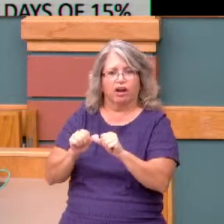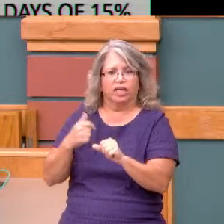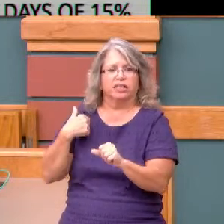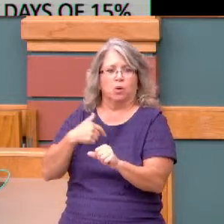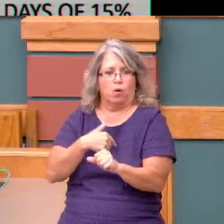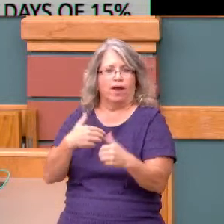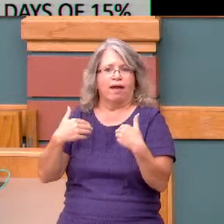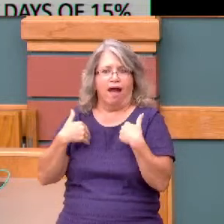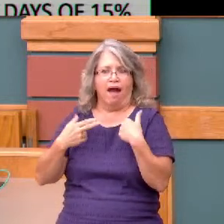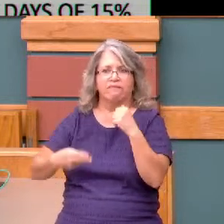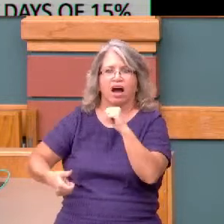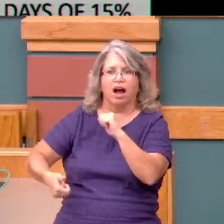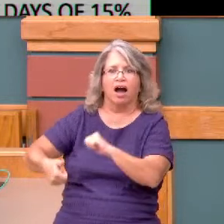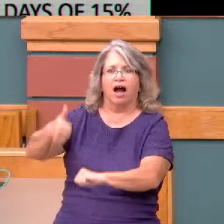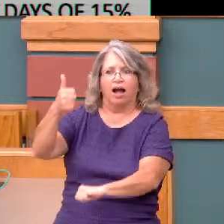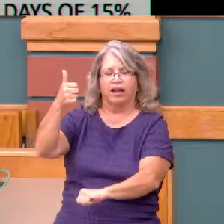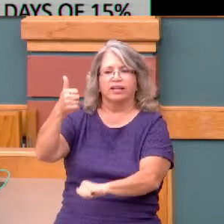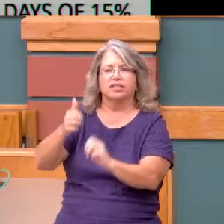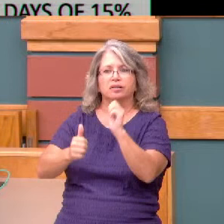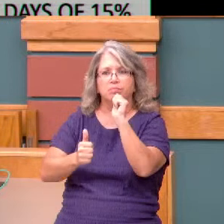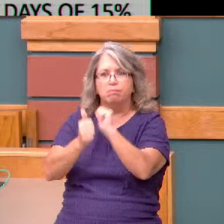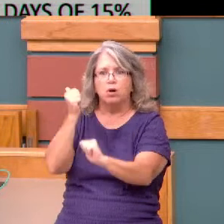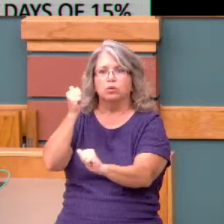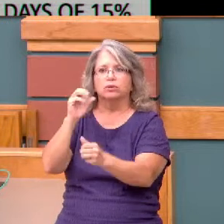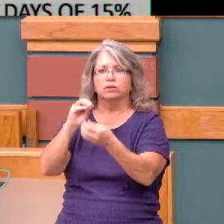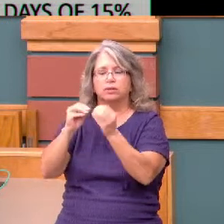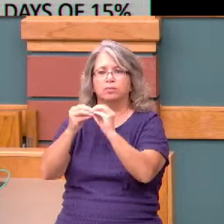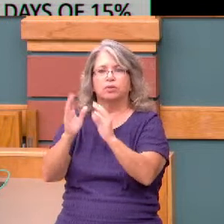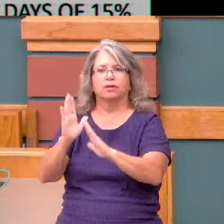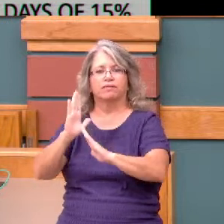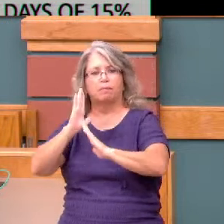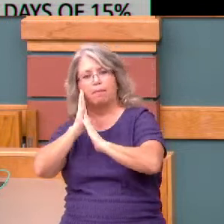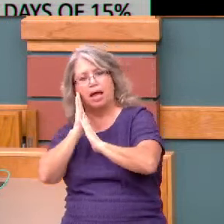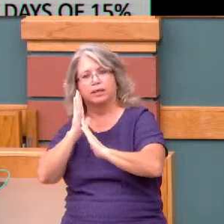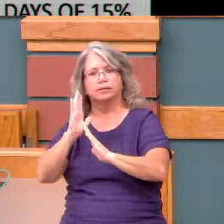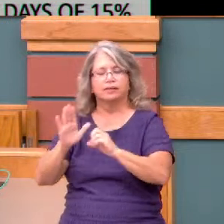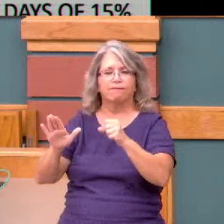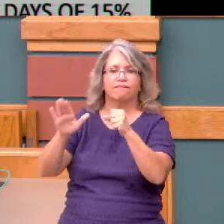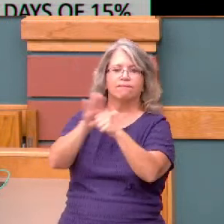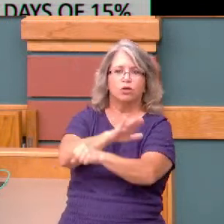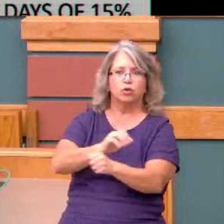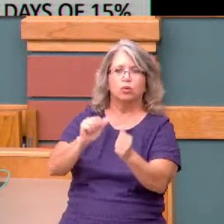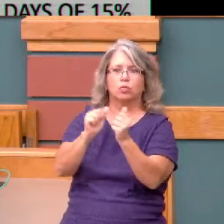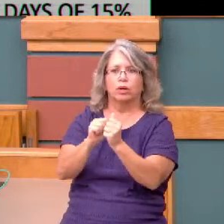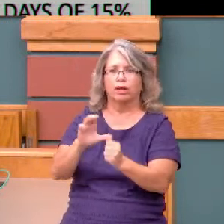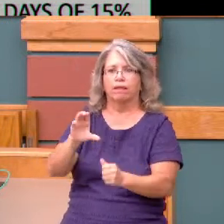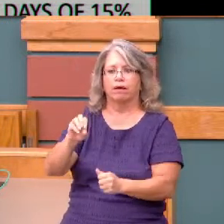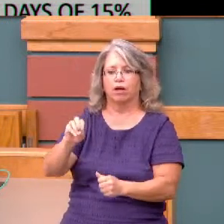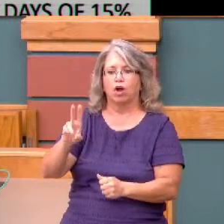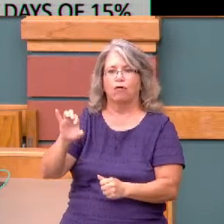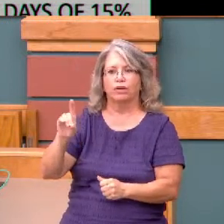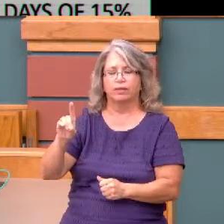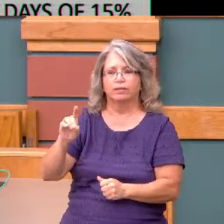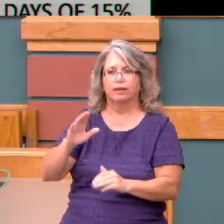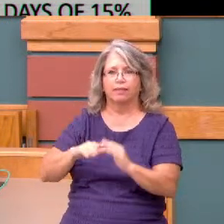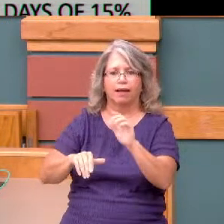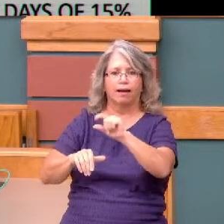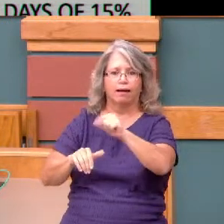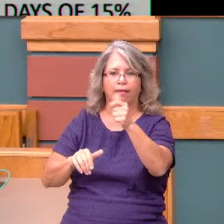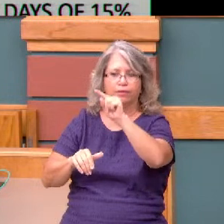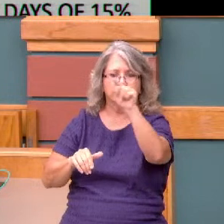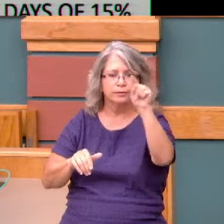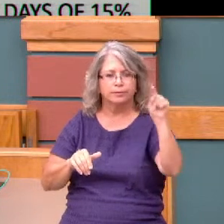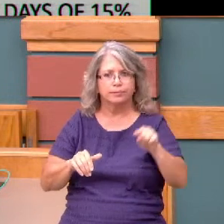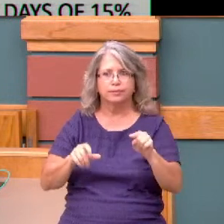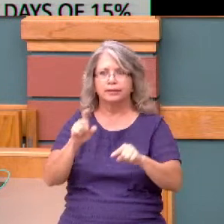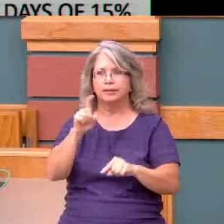its staffed beds filled with COVID patients than any other trauma service area. And one of the reasons why we show